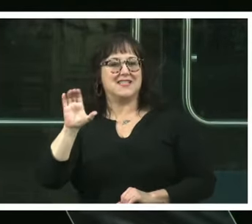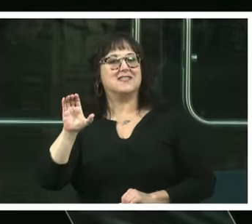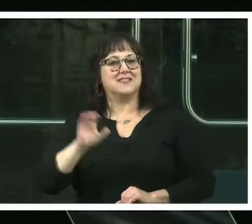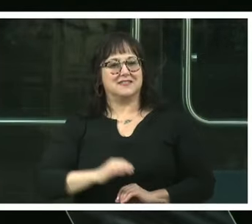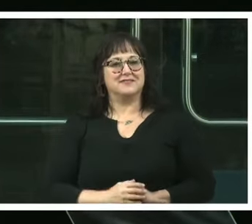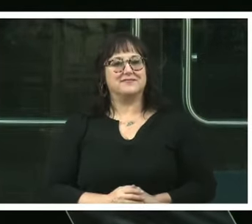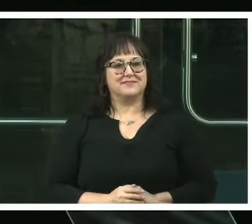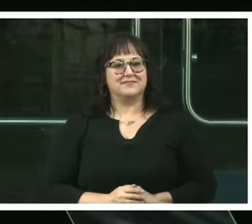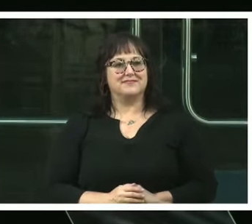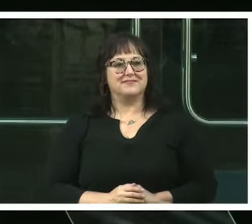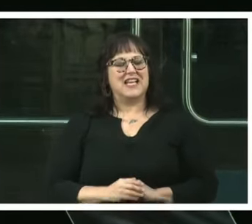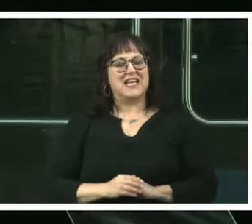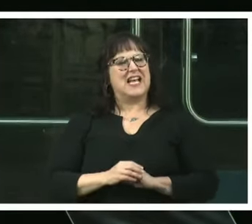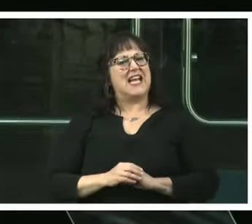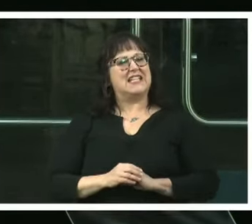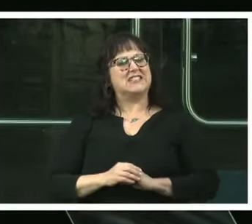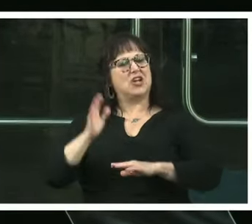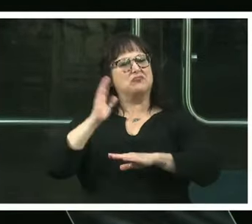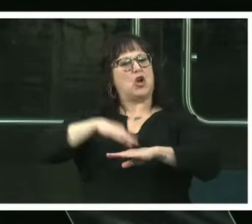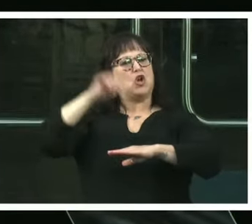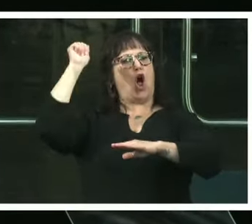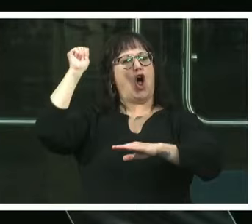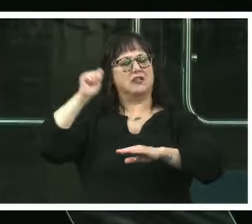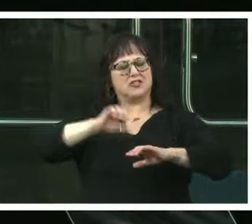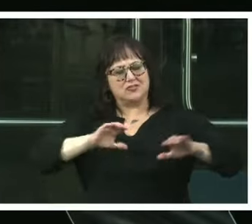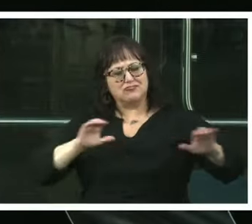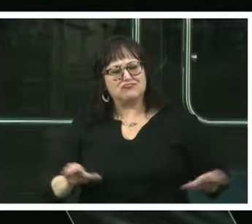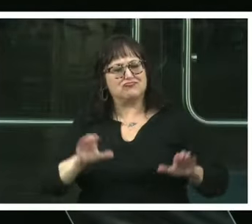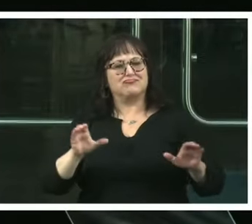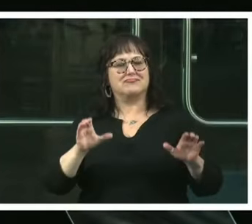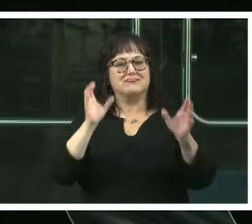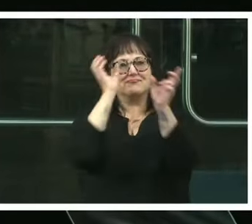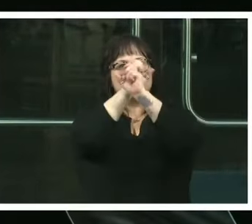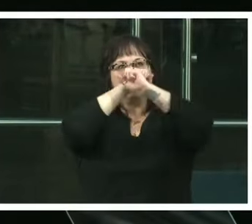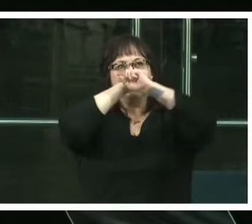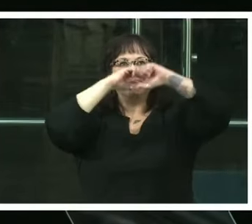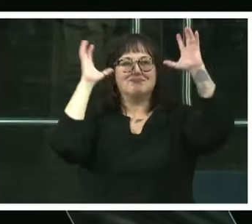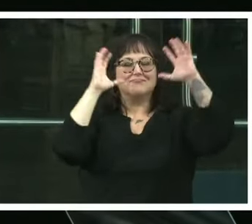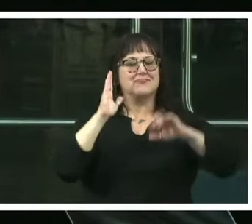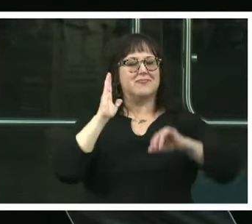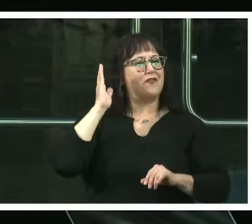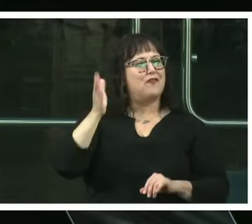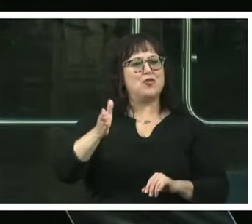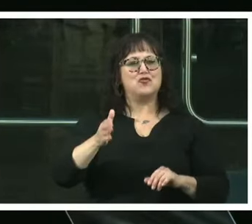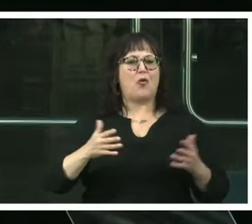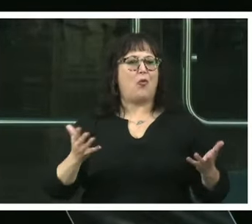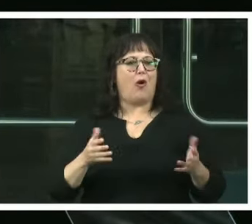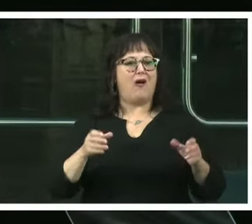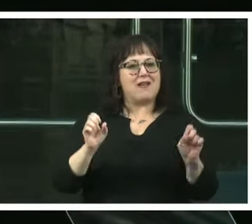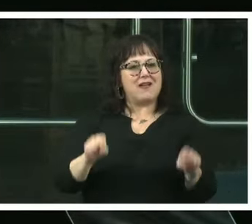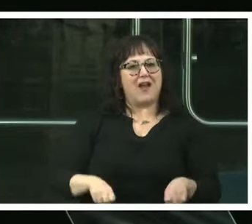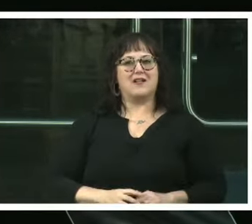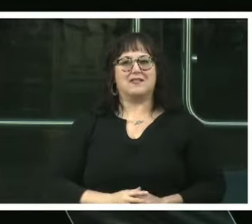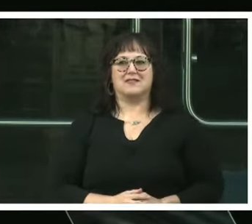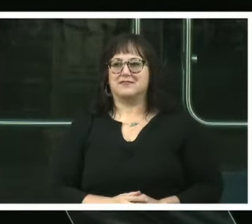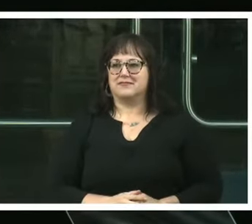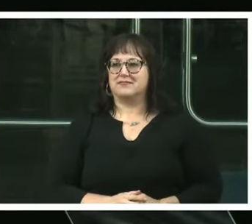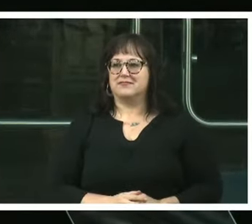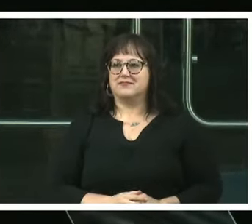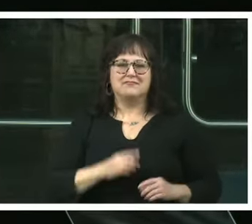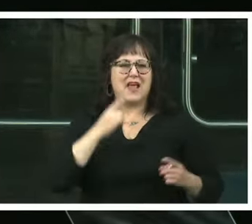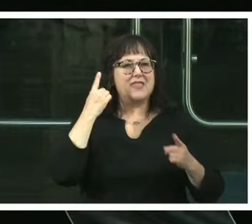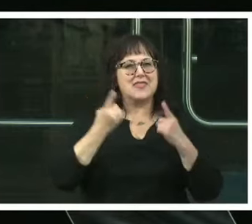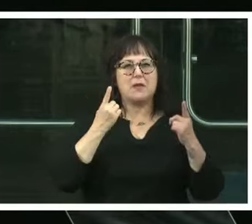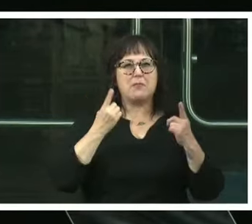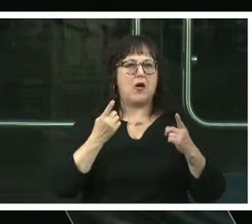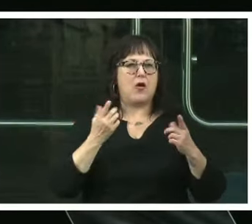to action, to reimagine what our future holds, what we can be, to think about what kind of